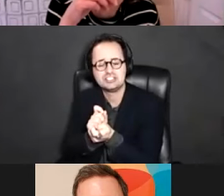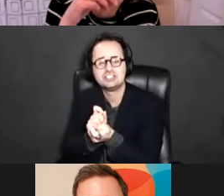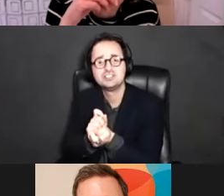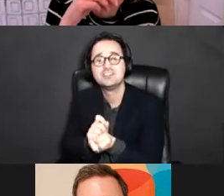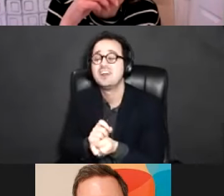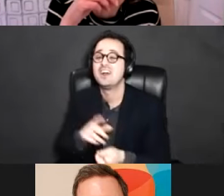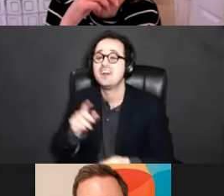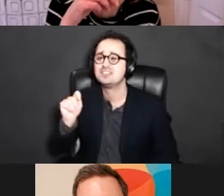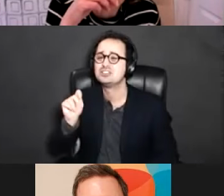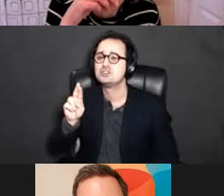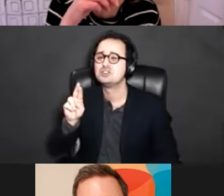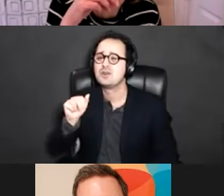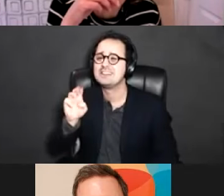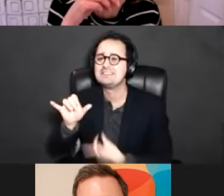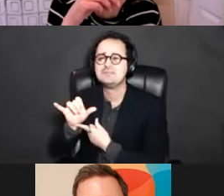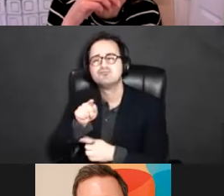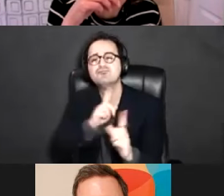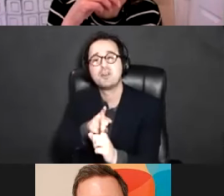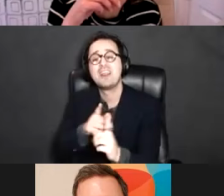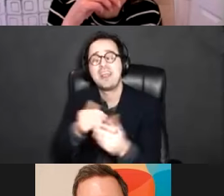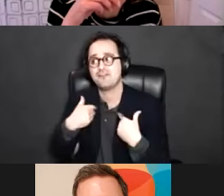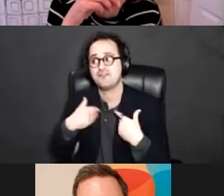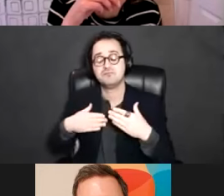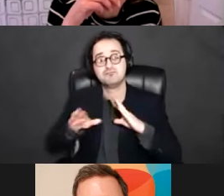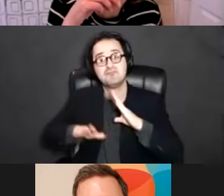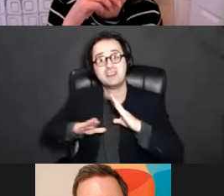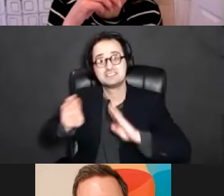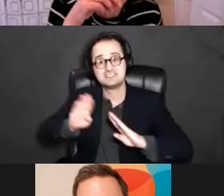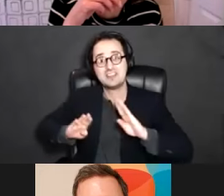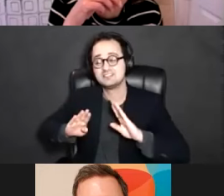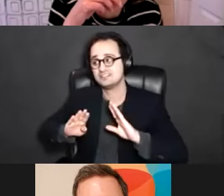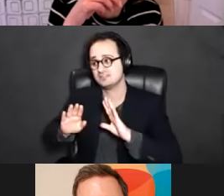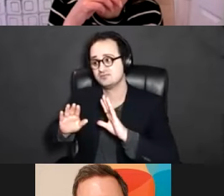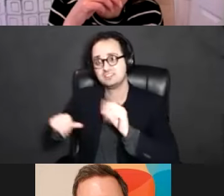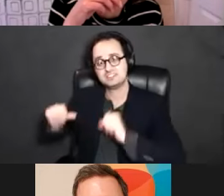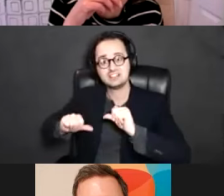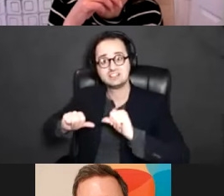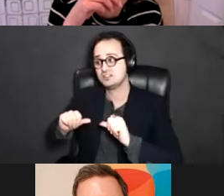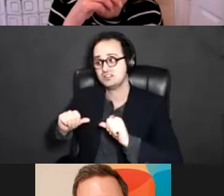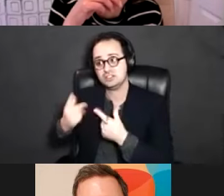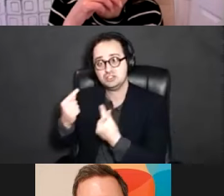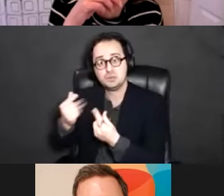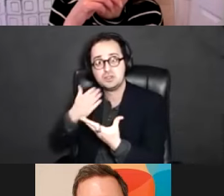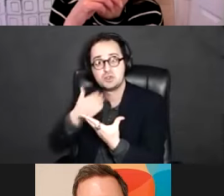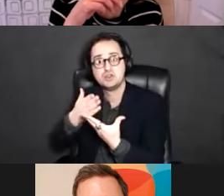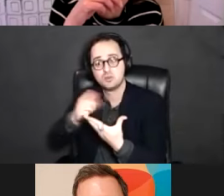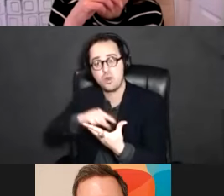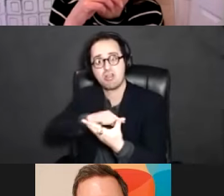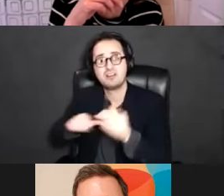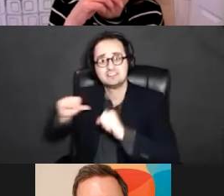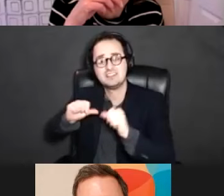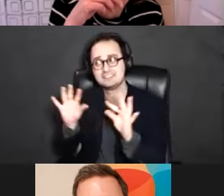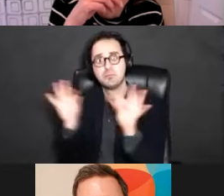point, I think there's a basic science hope. Doing good quality science is just important, and understanding these things, I think we all